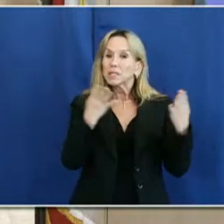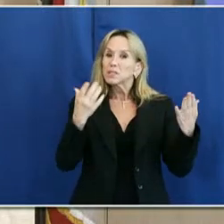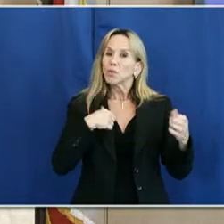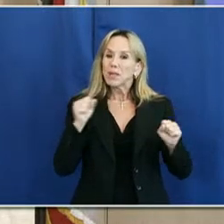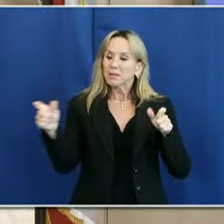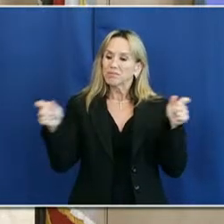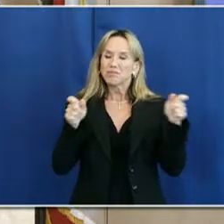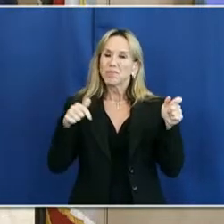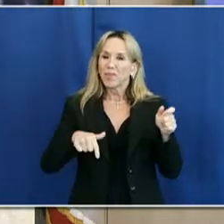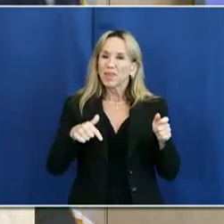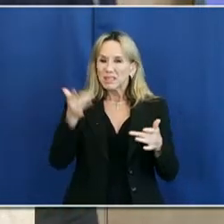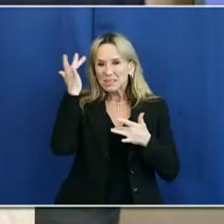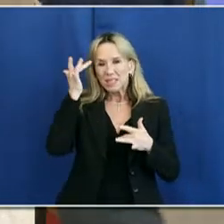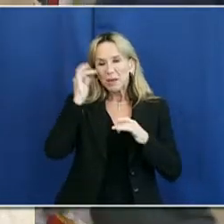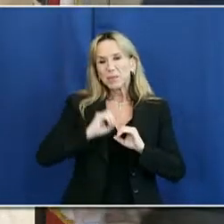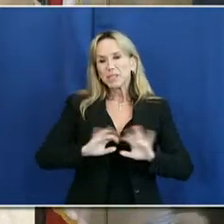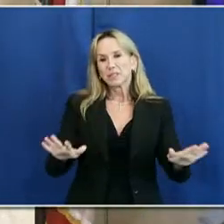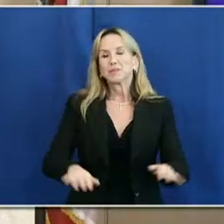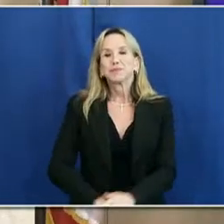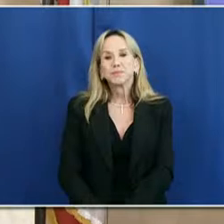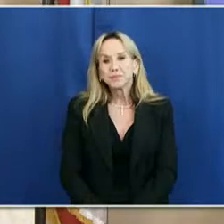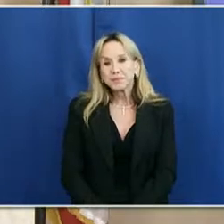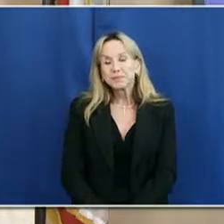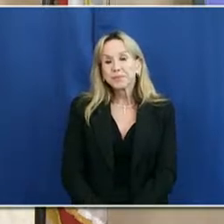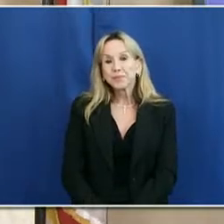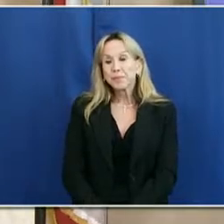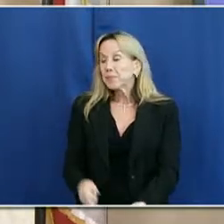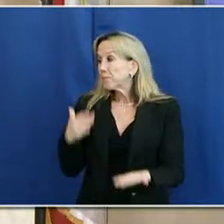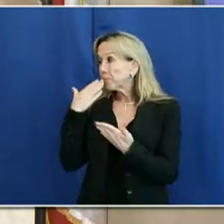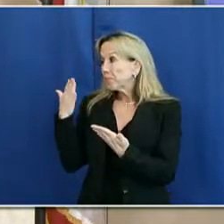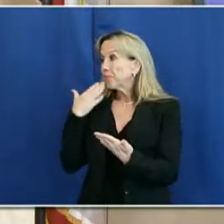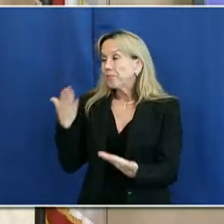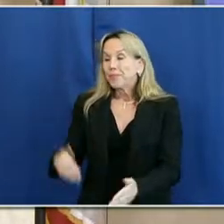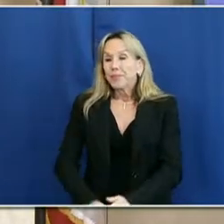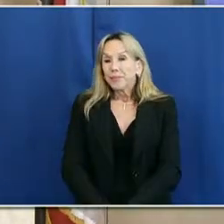control. Thank you.